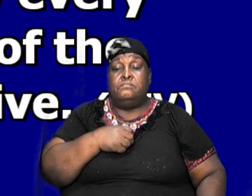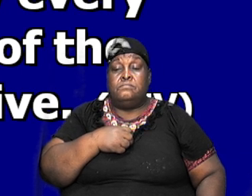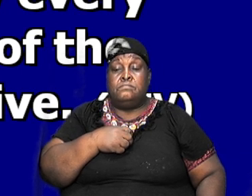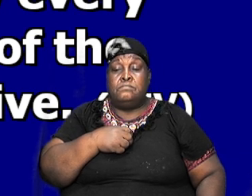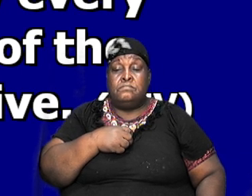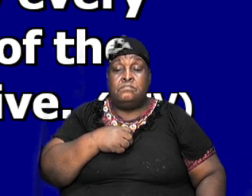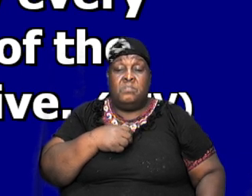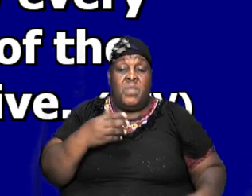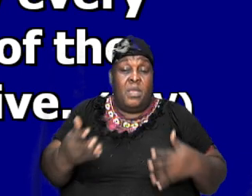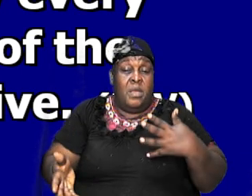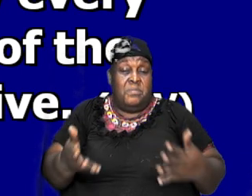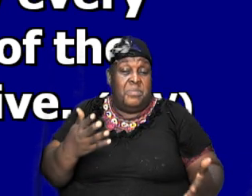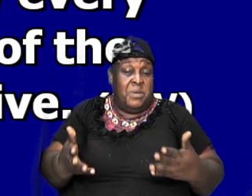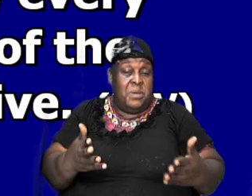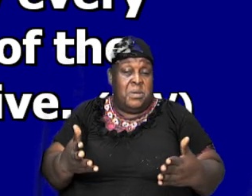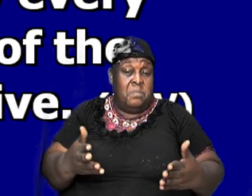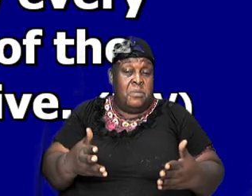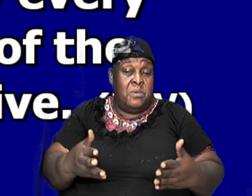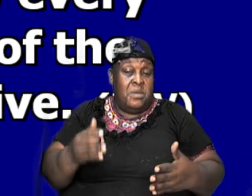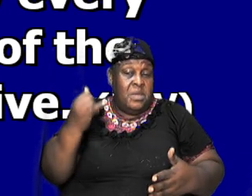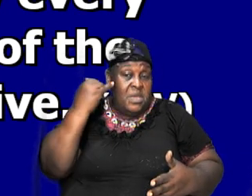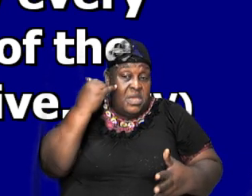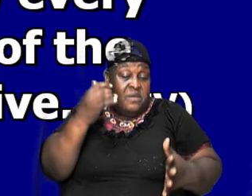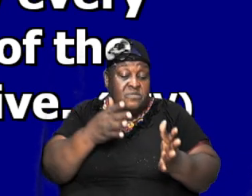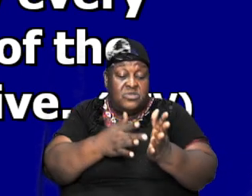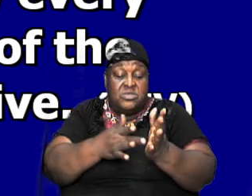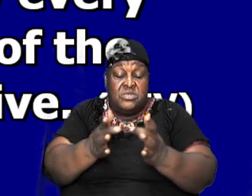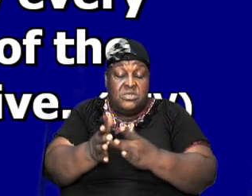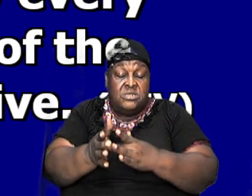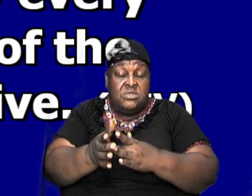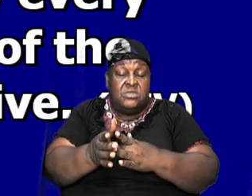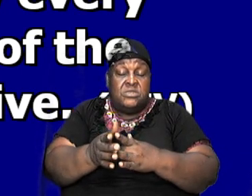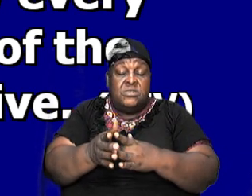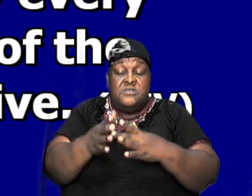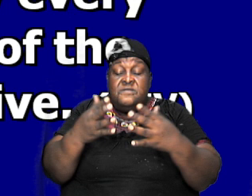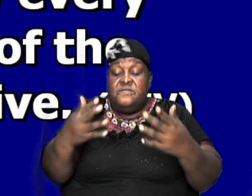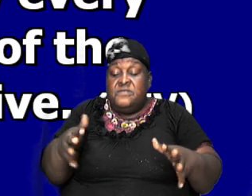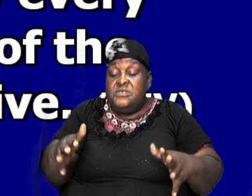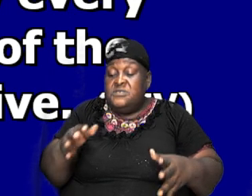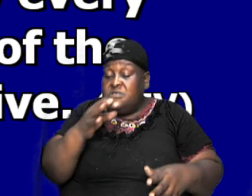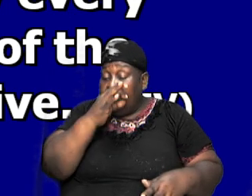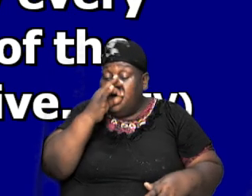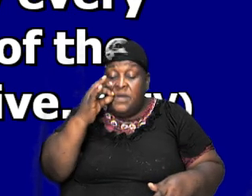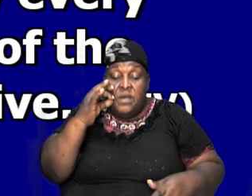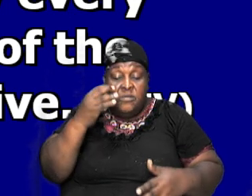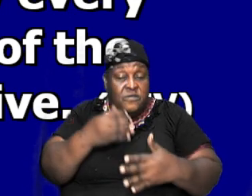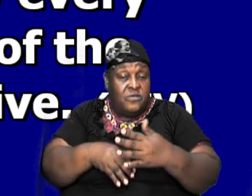he probably would have broken his fast before the appointed time. Now, as I said,